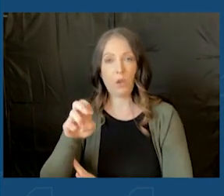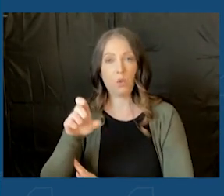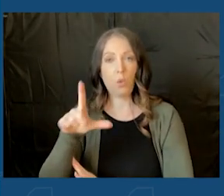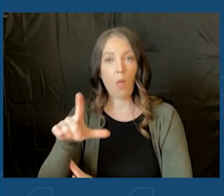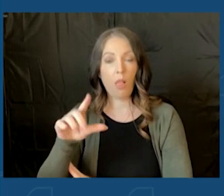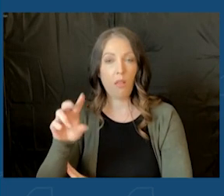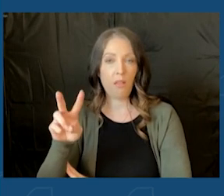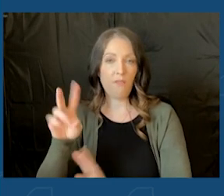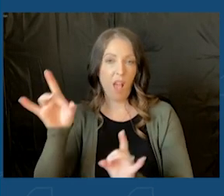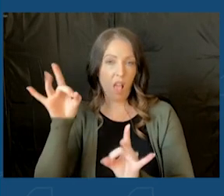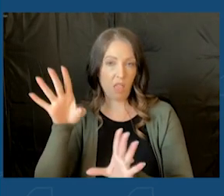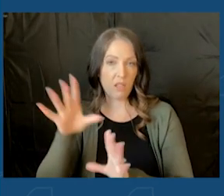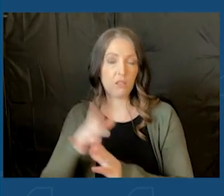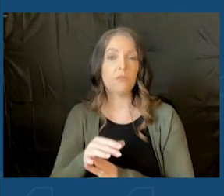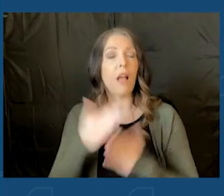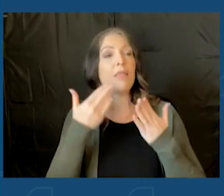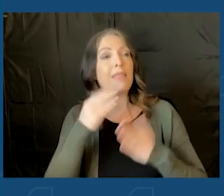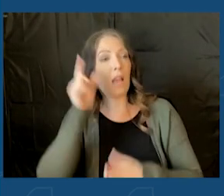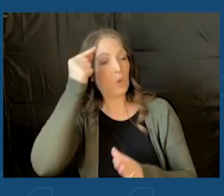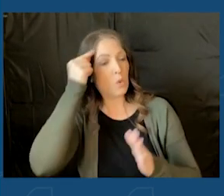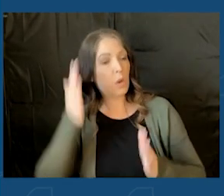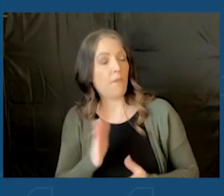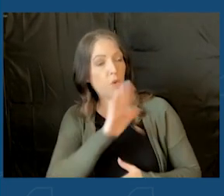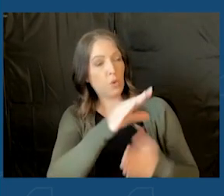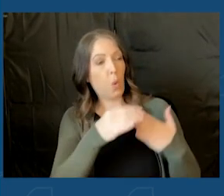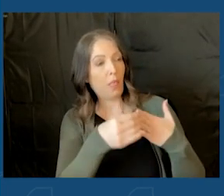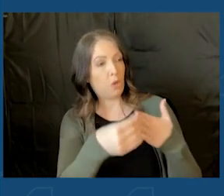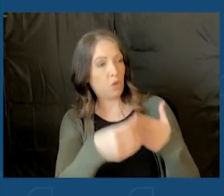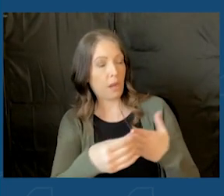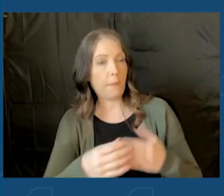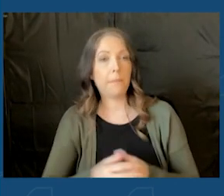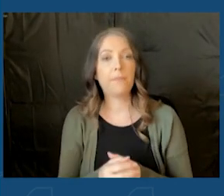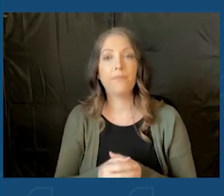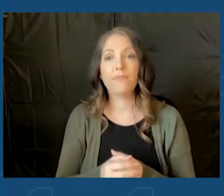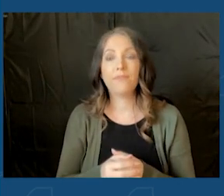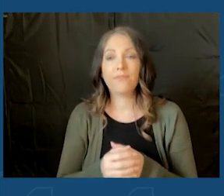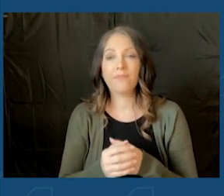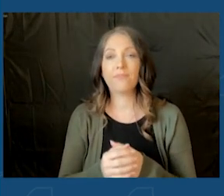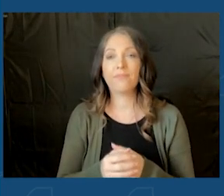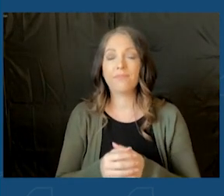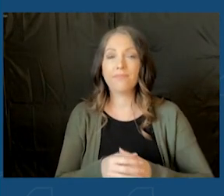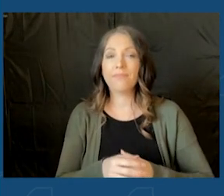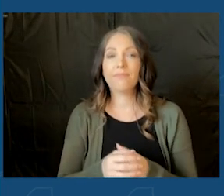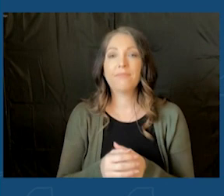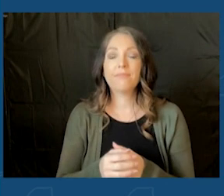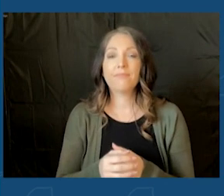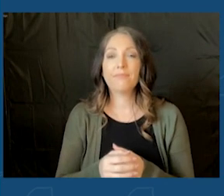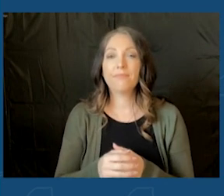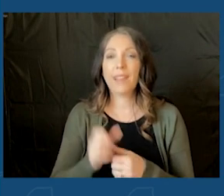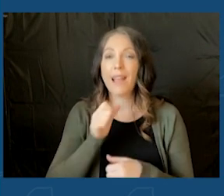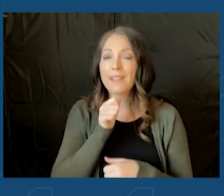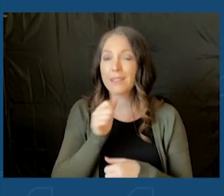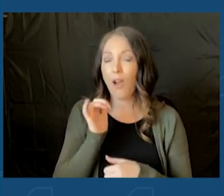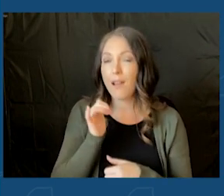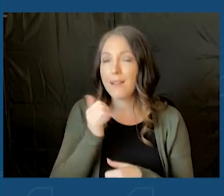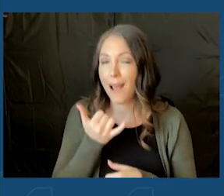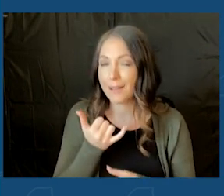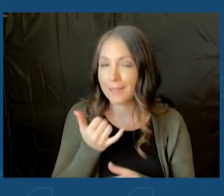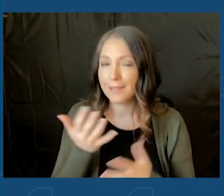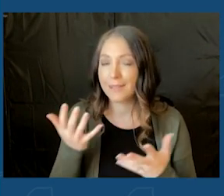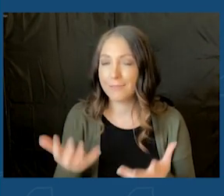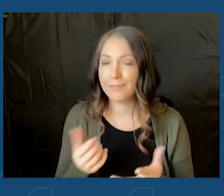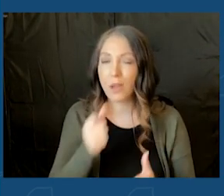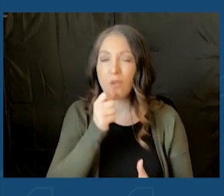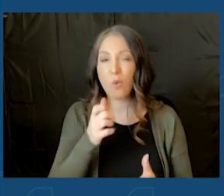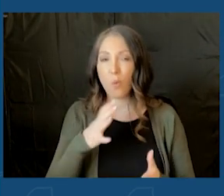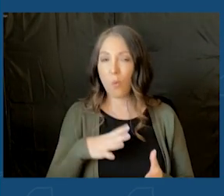you, Governor, for your leadership in that regard. I don't think it's a coincidence that we have a woman leading the state who's helped this bill